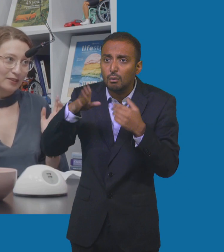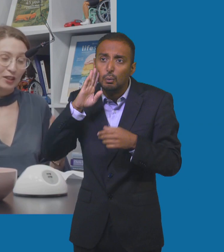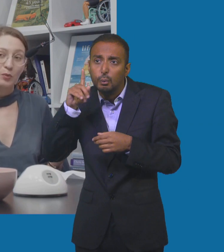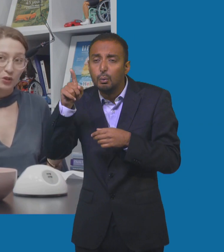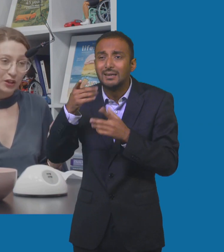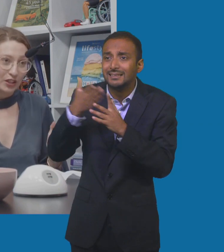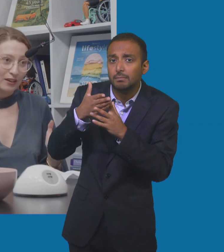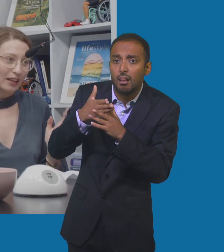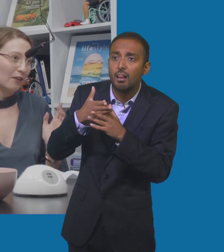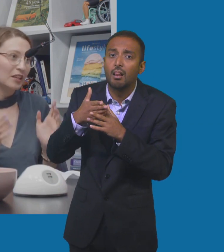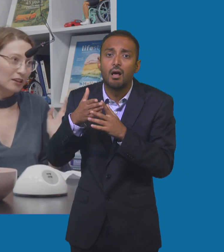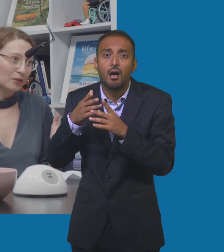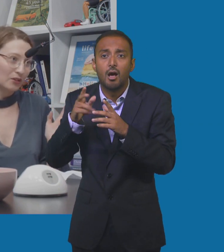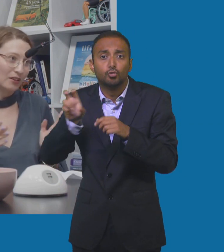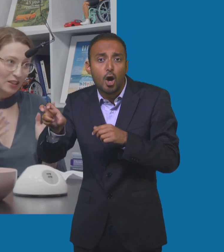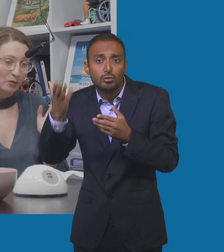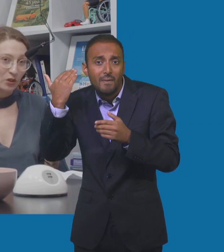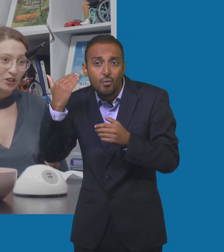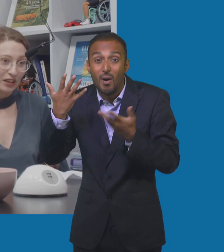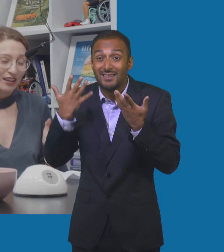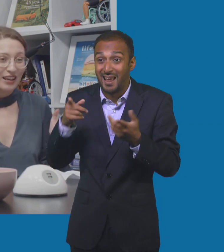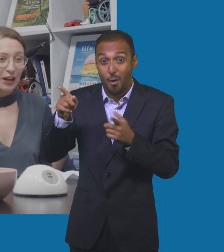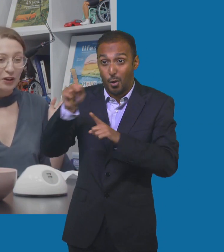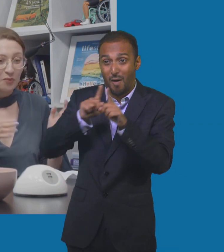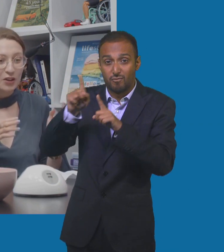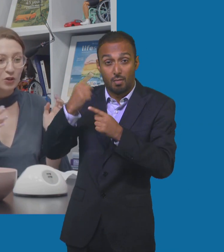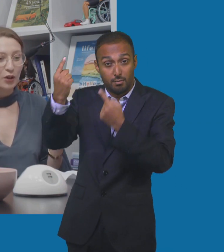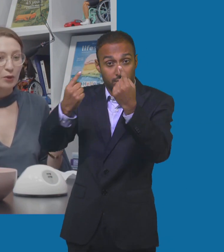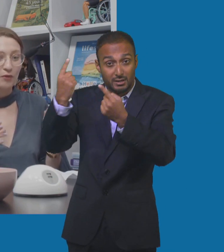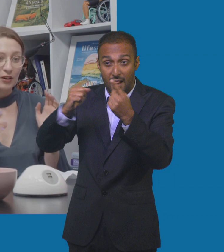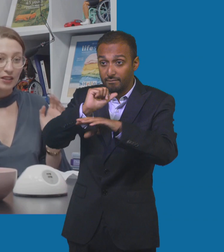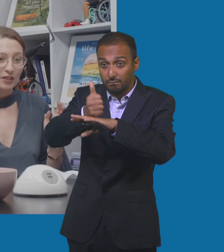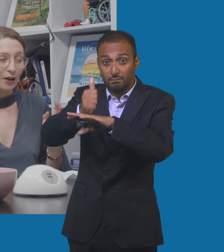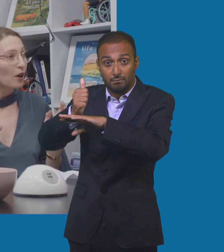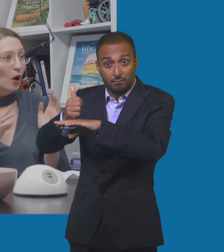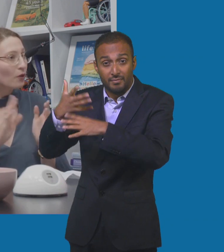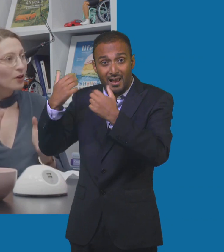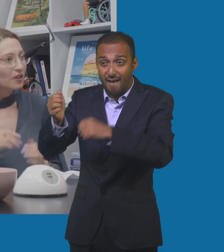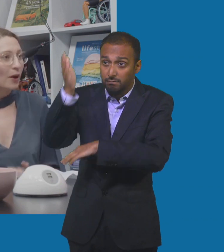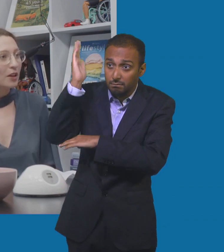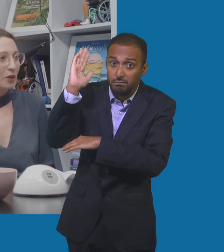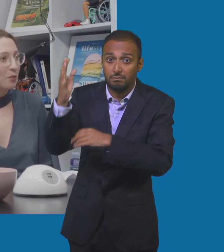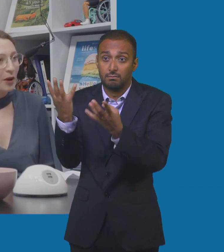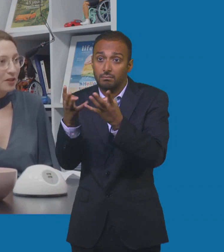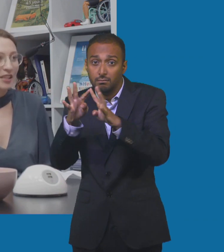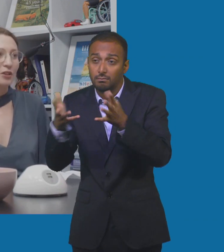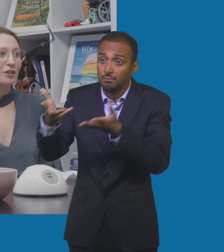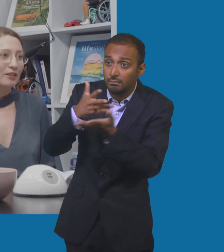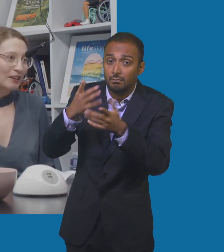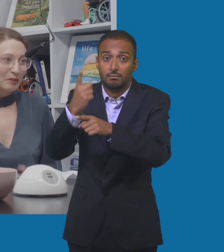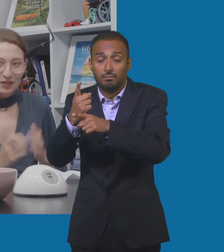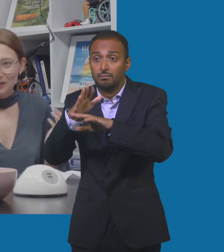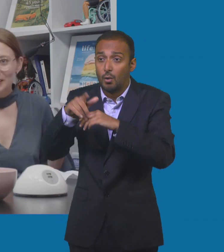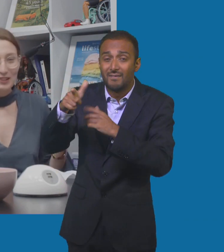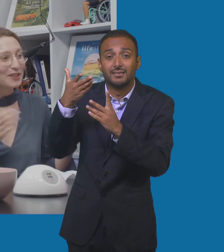panels on accessible charging. They have keynotes on accessible charging. And you have major charge point providers there saying, oh, of course, yeah, we comply with the